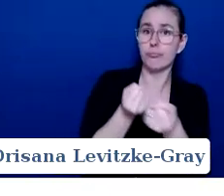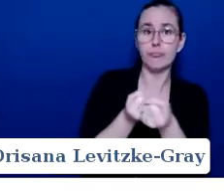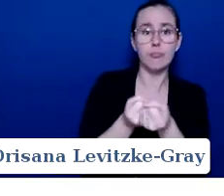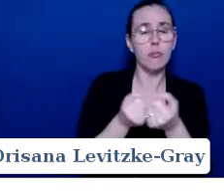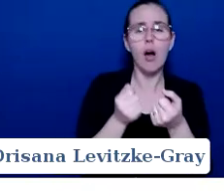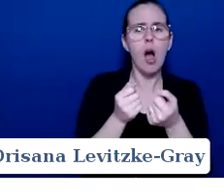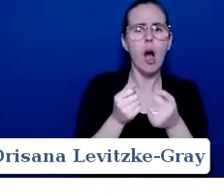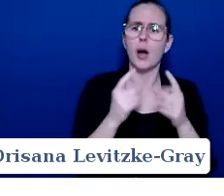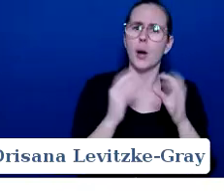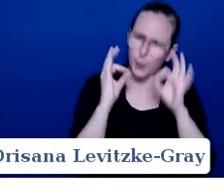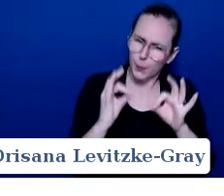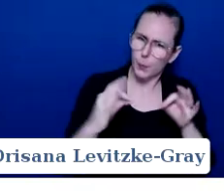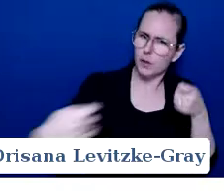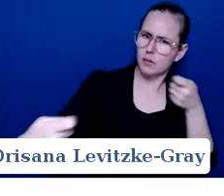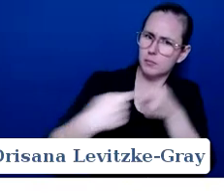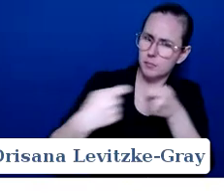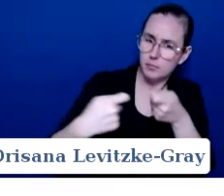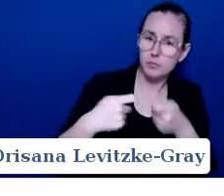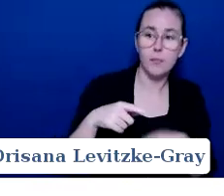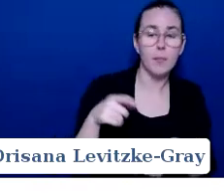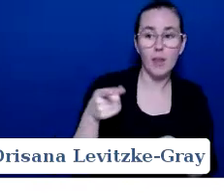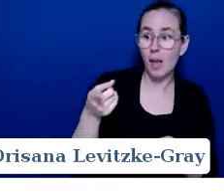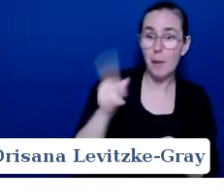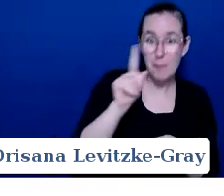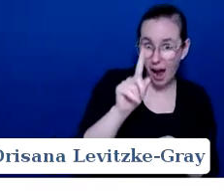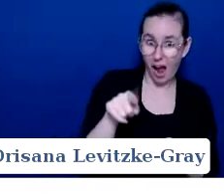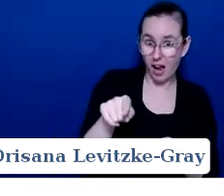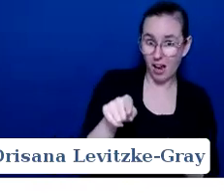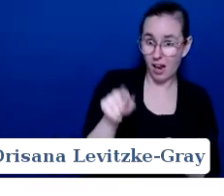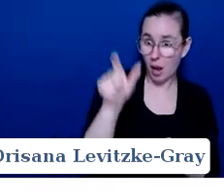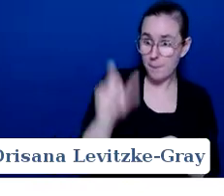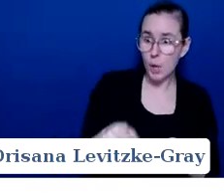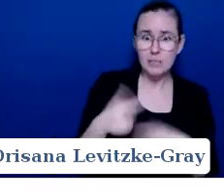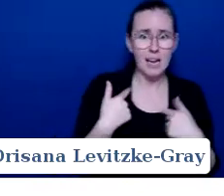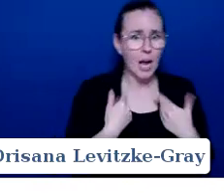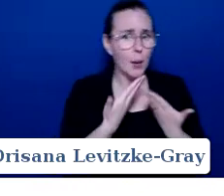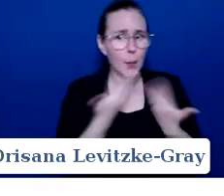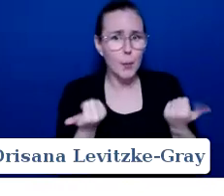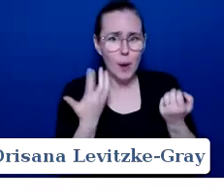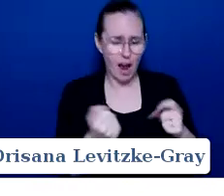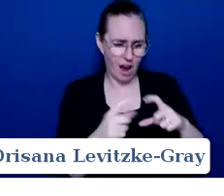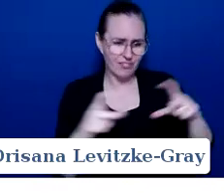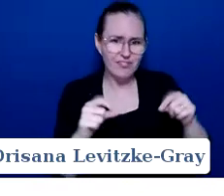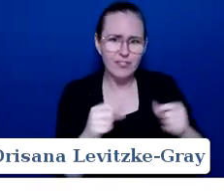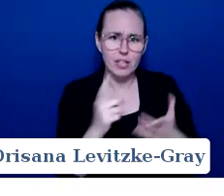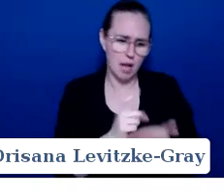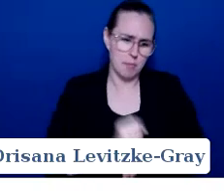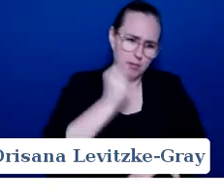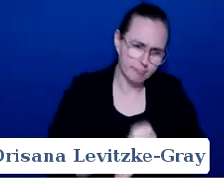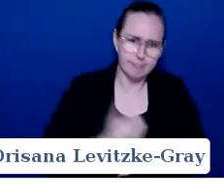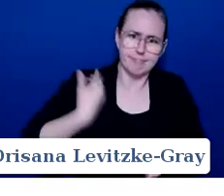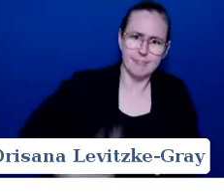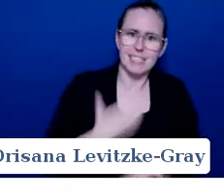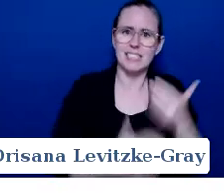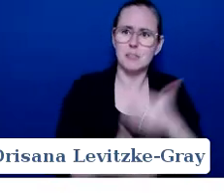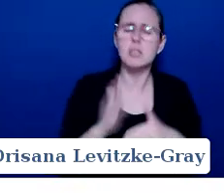disability. We need the certification only in case there is a specific targeted process towards persons with disabilities. Let us see